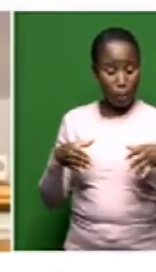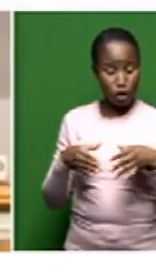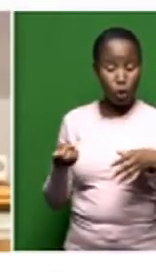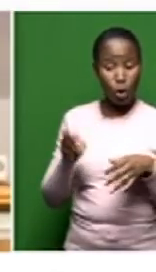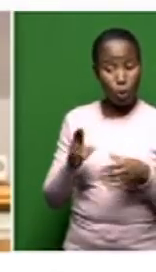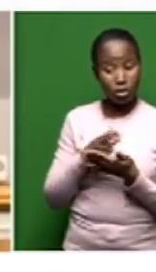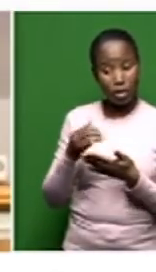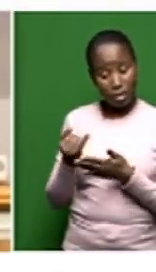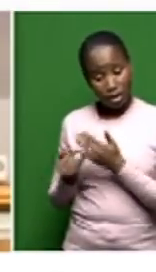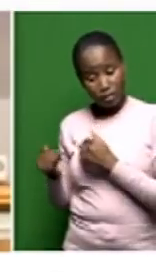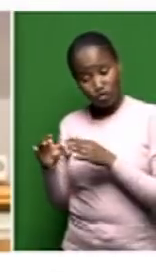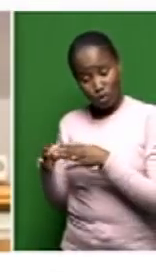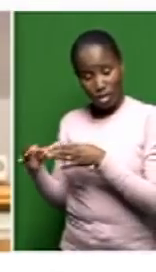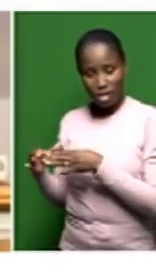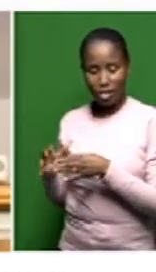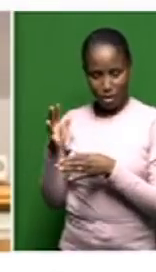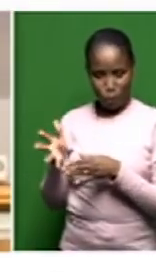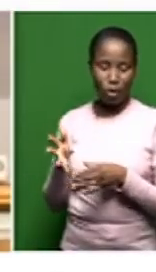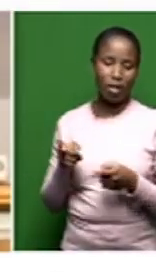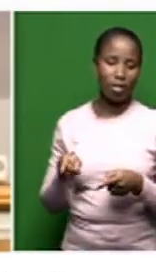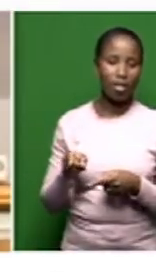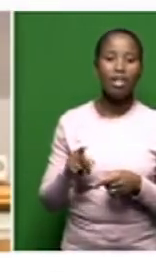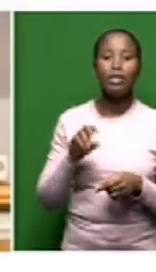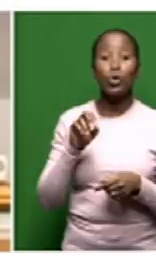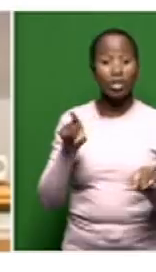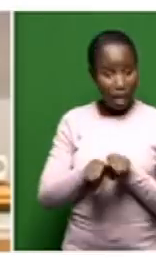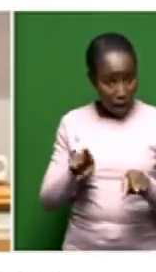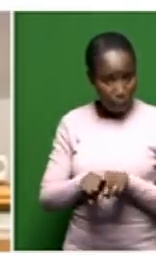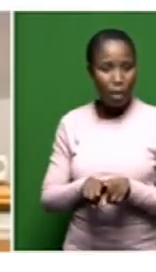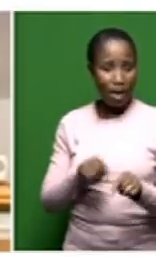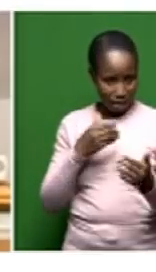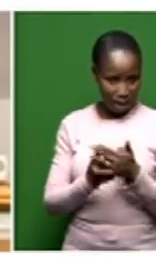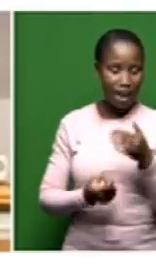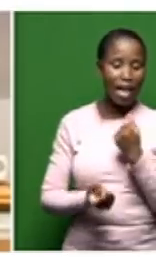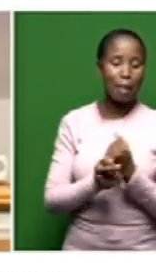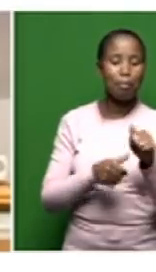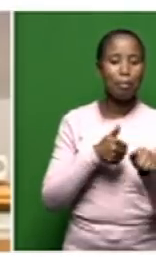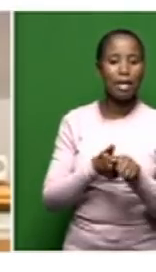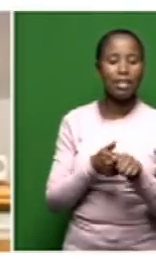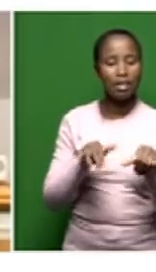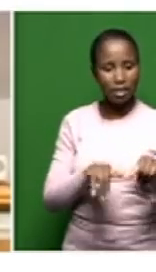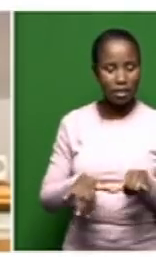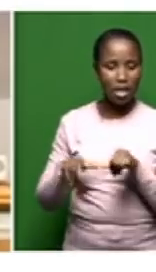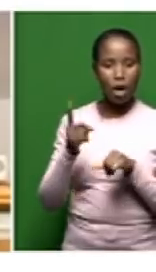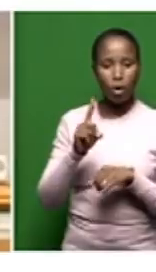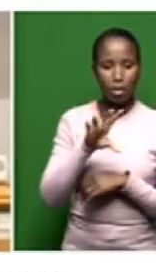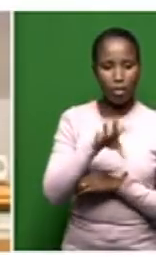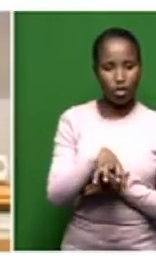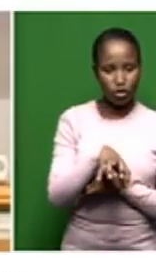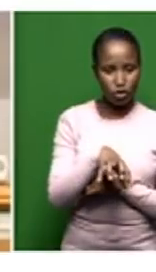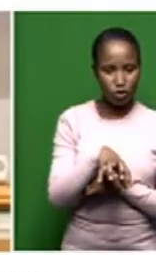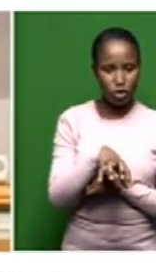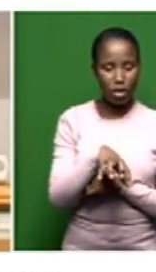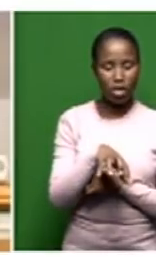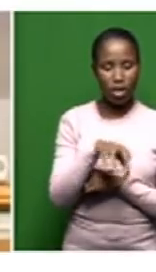political system. That same culture may continue, that the provincial governments and even